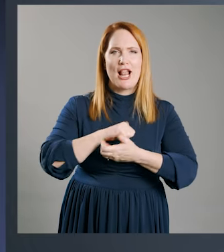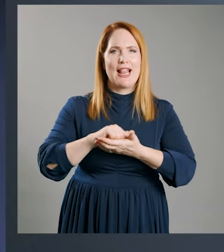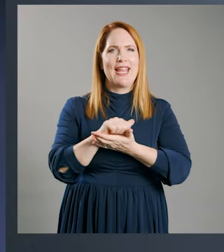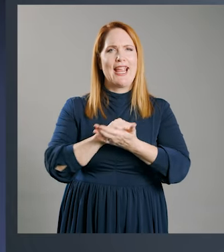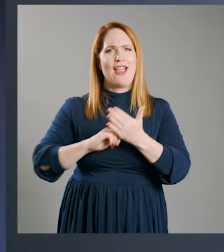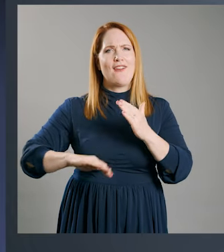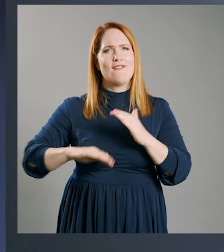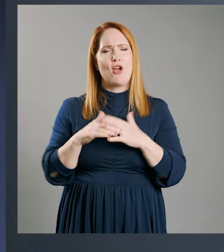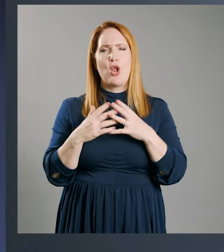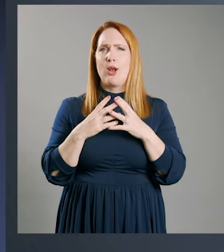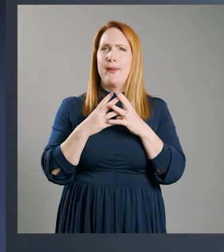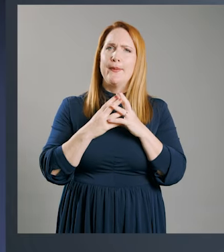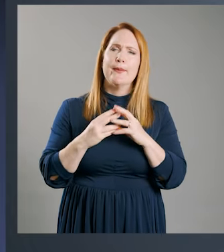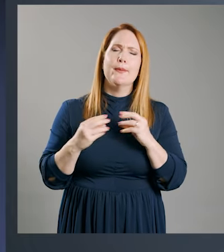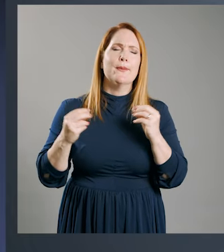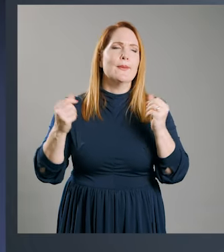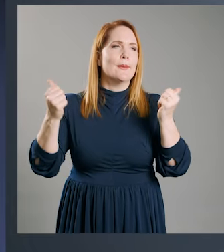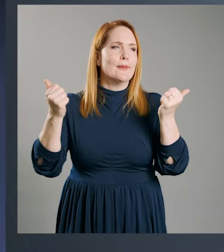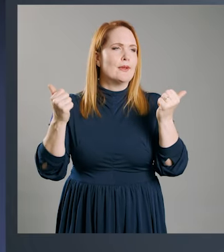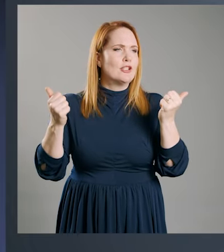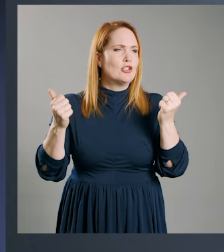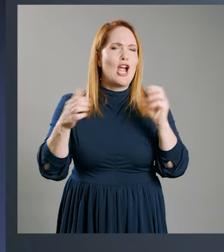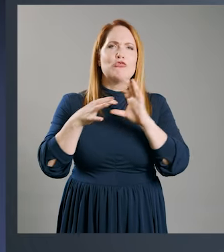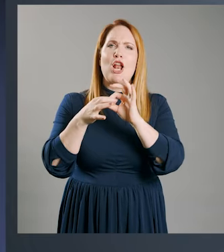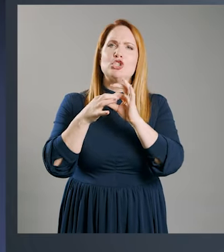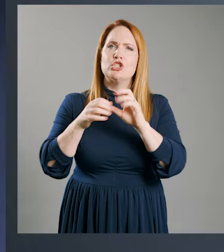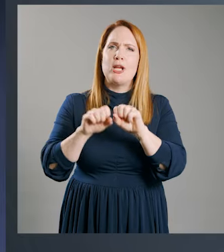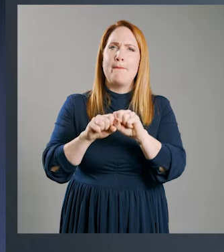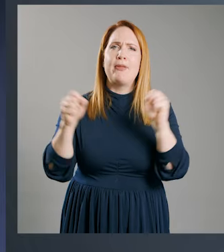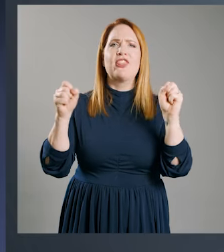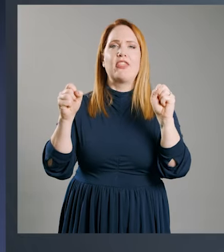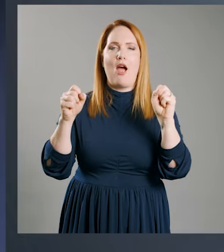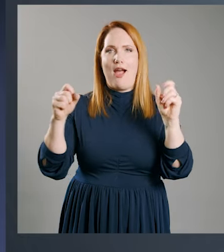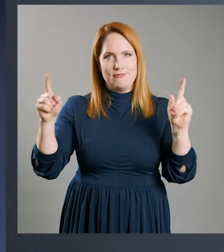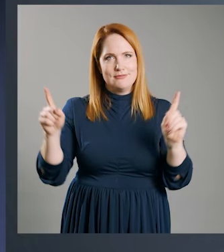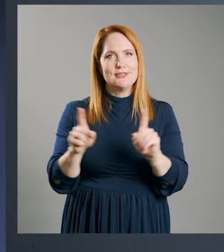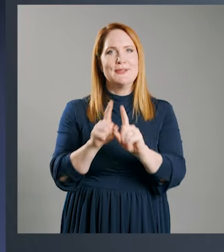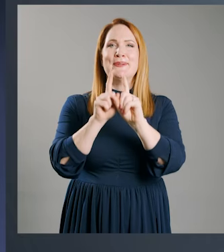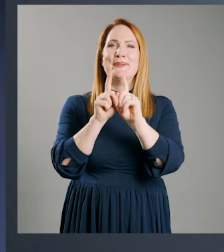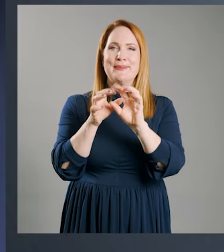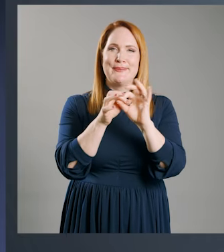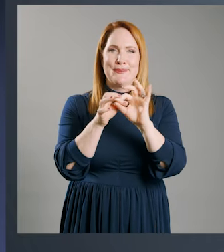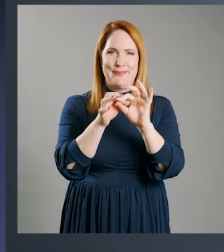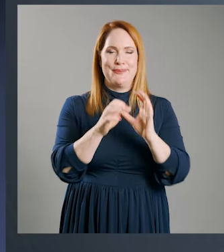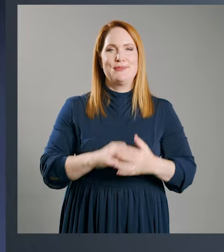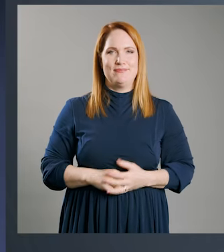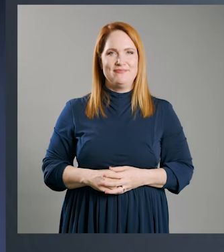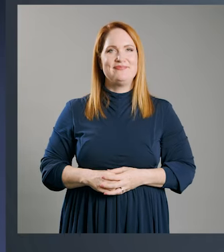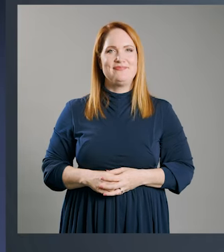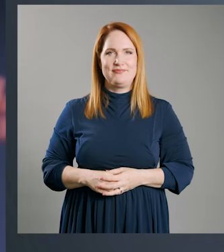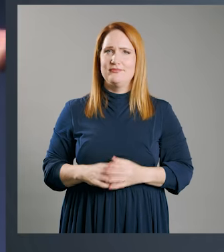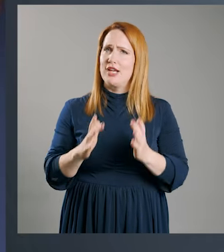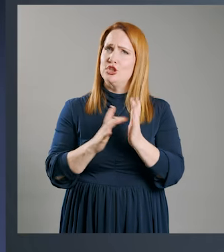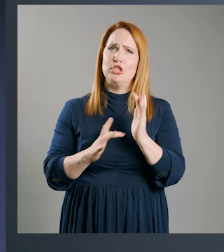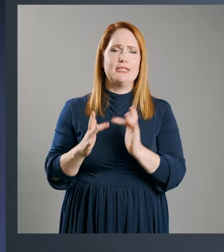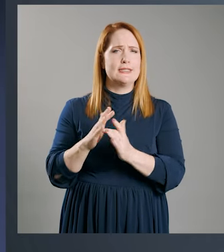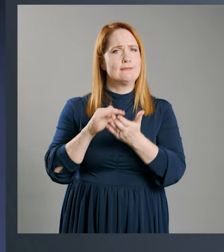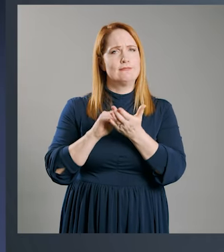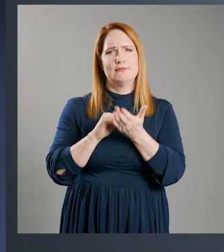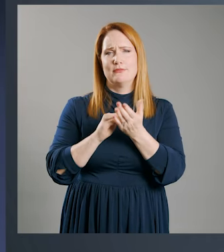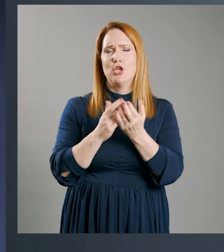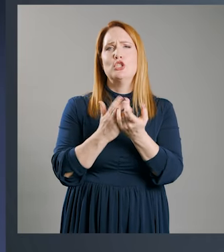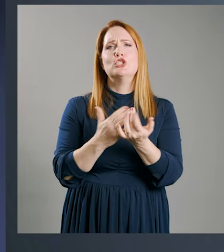full restoration. It's healing in broken relationships. It's every kind of healing that you could imagine. And so Jesus